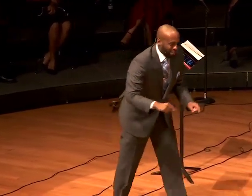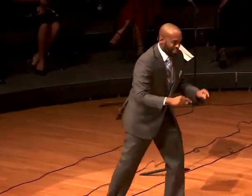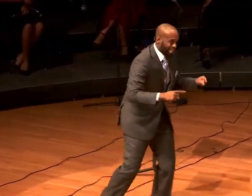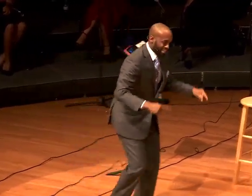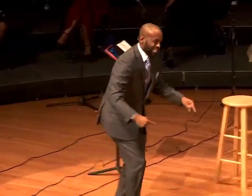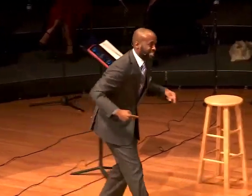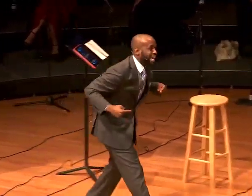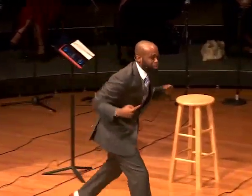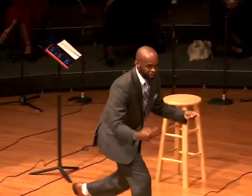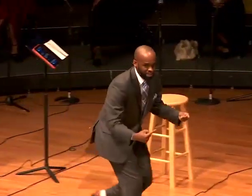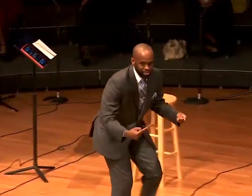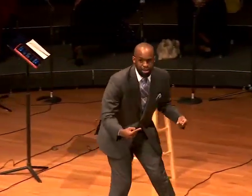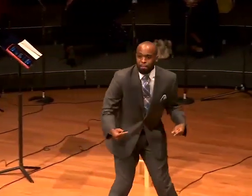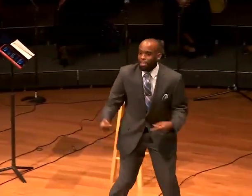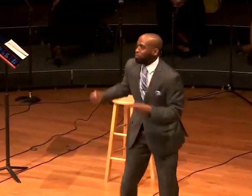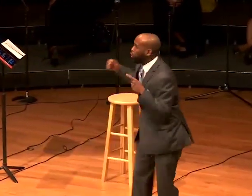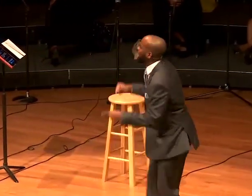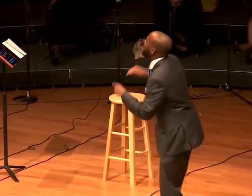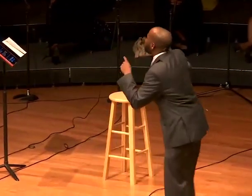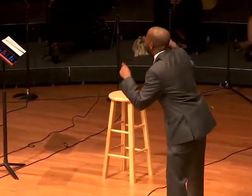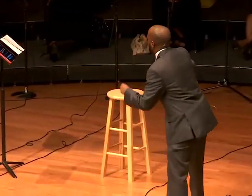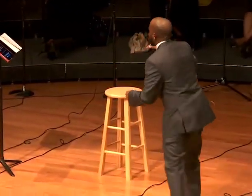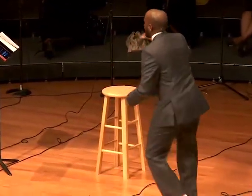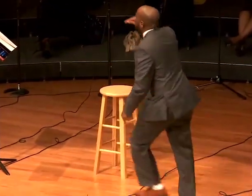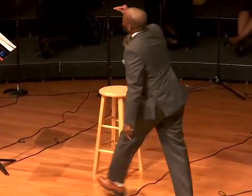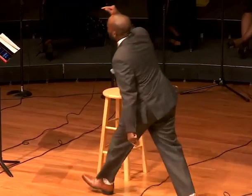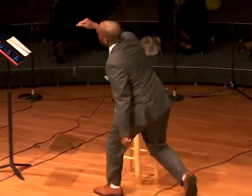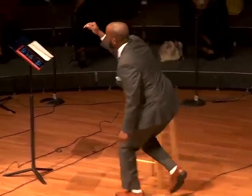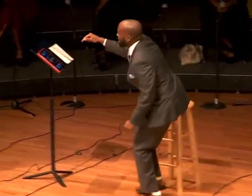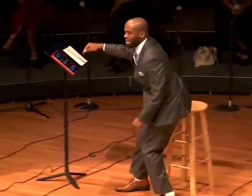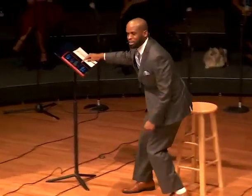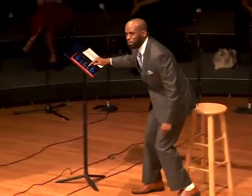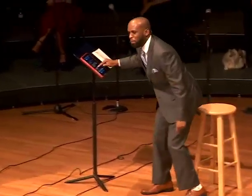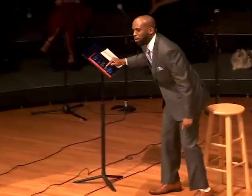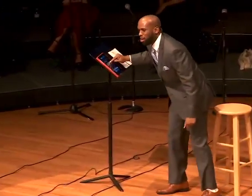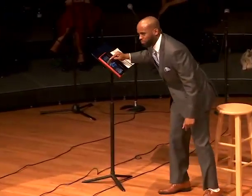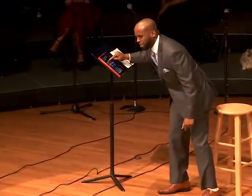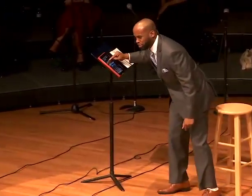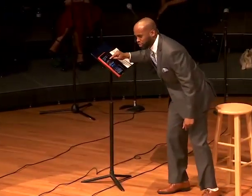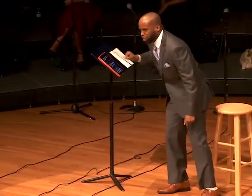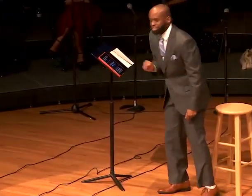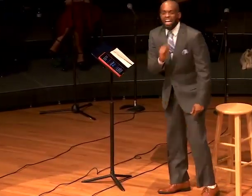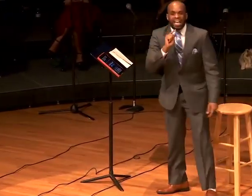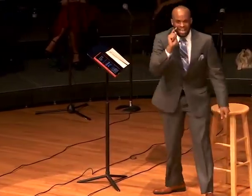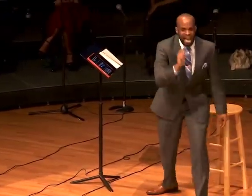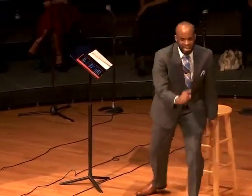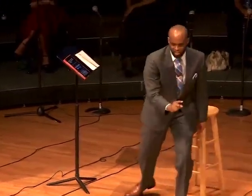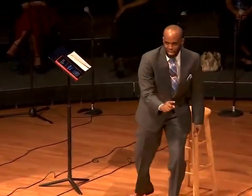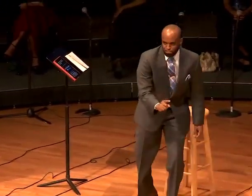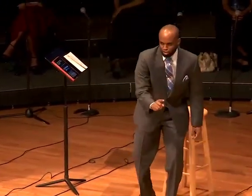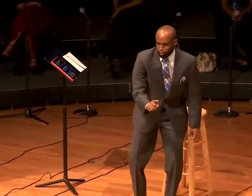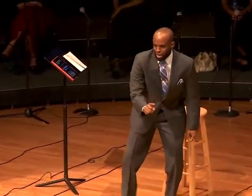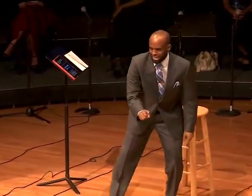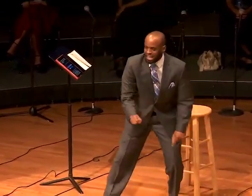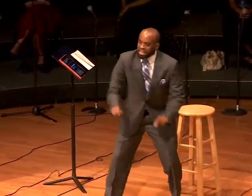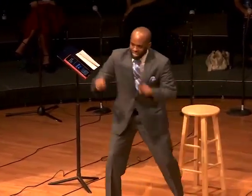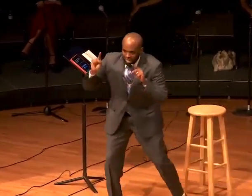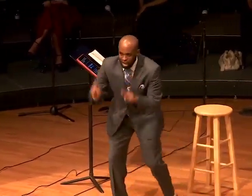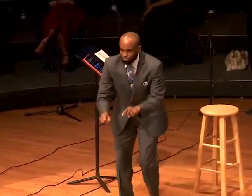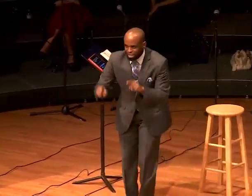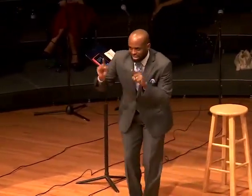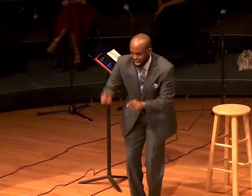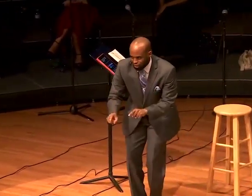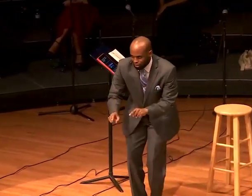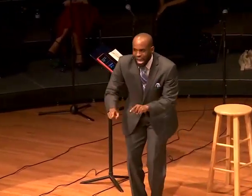weekend was a concession that we understand what it's like to be a part of this church in Acts chapter 20,